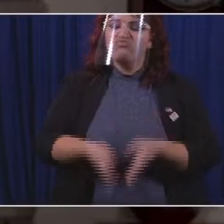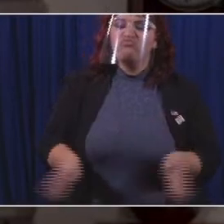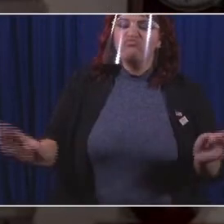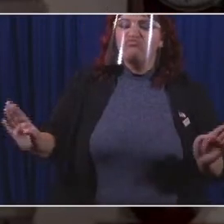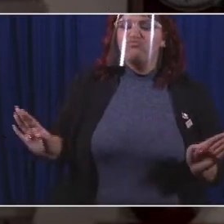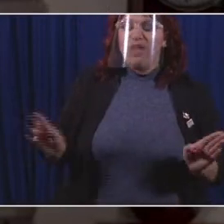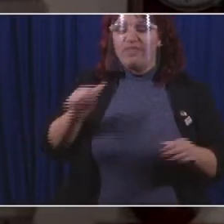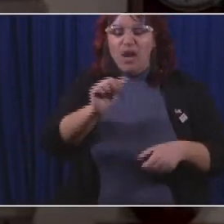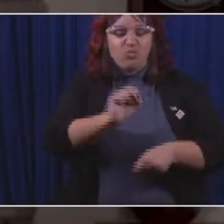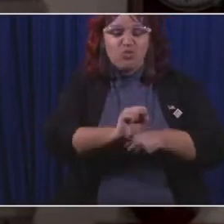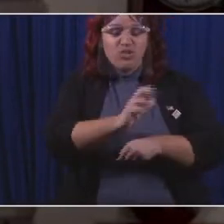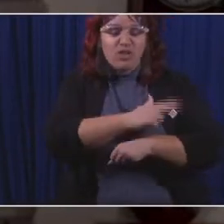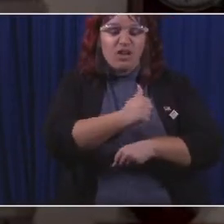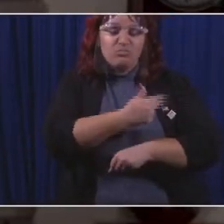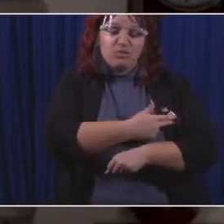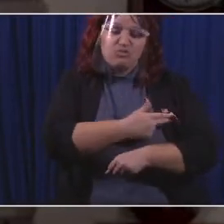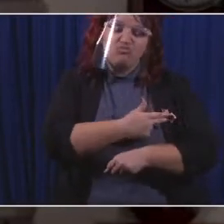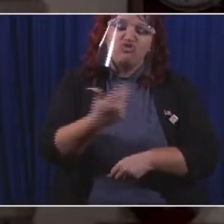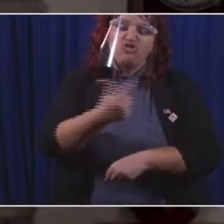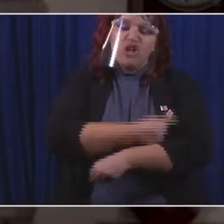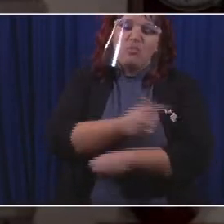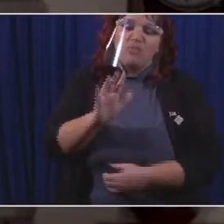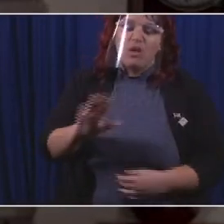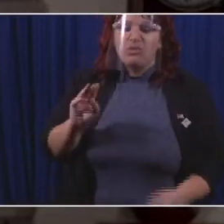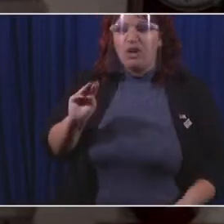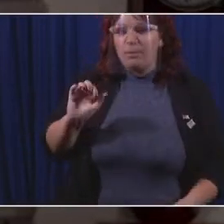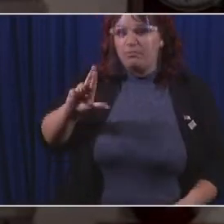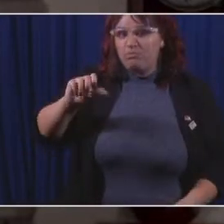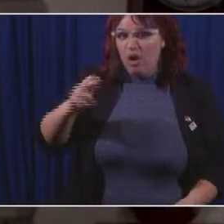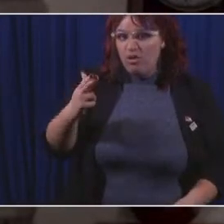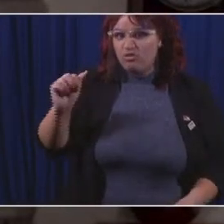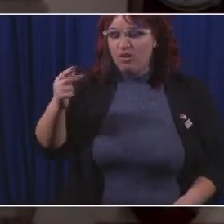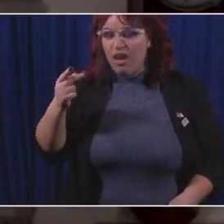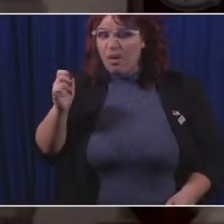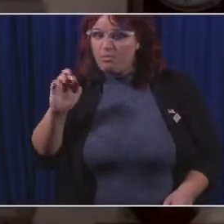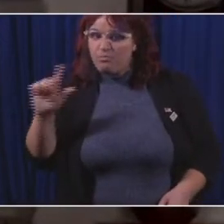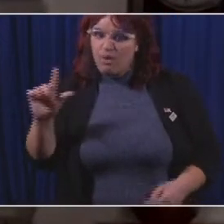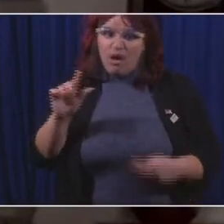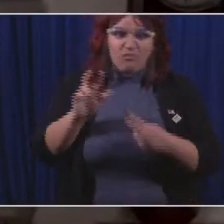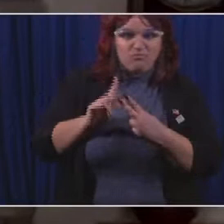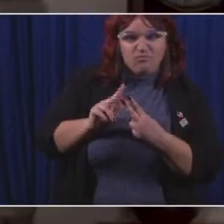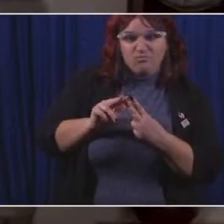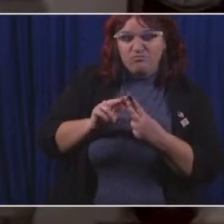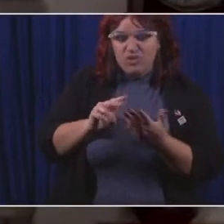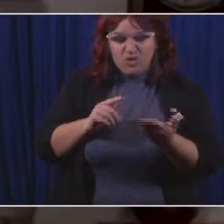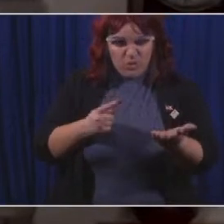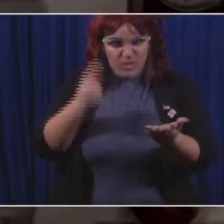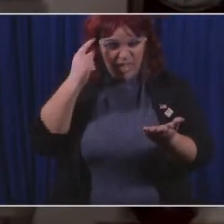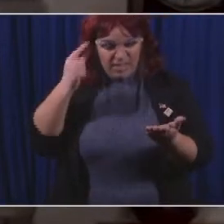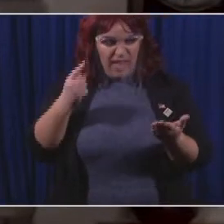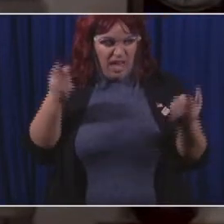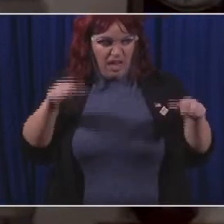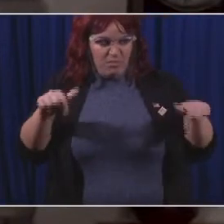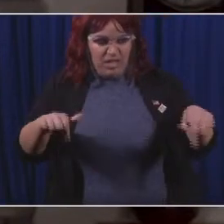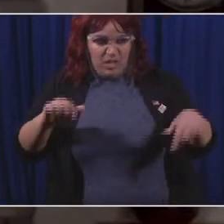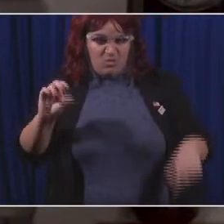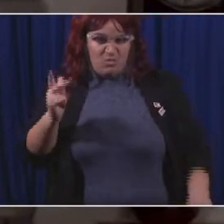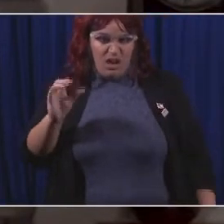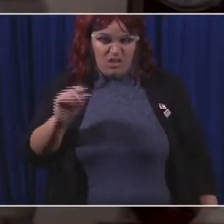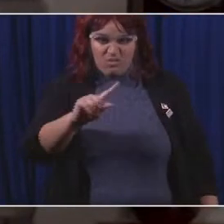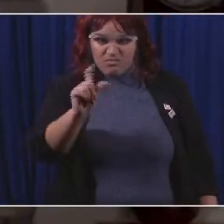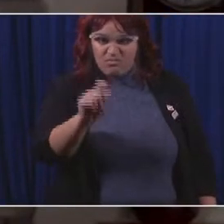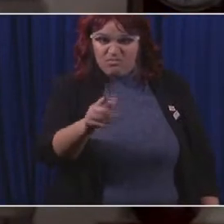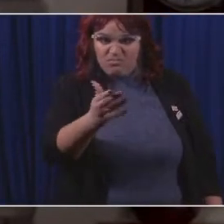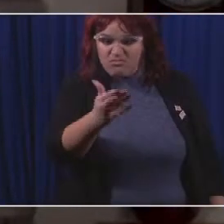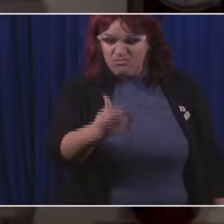that that is a possibility within Ohio? It's a question of math. It's a question of how much